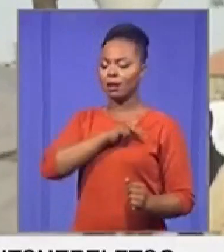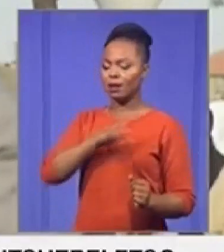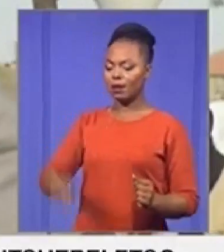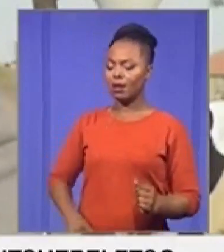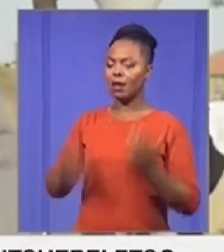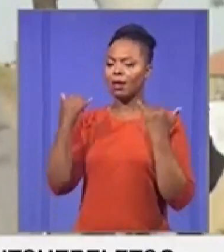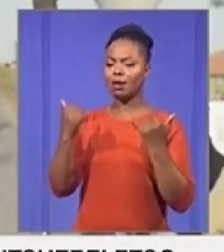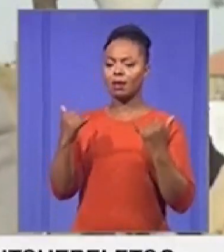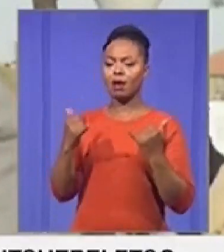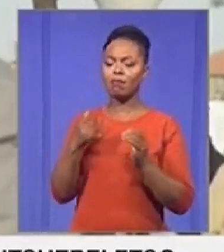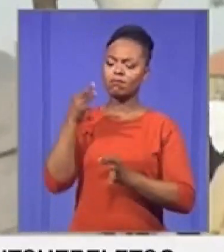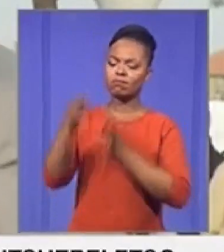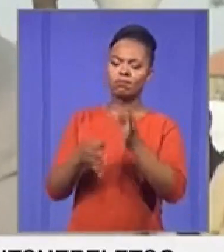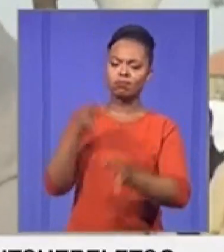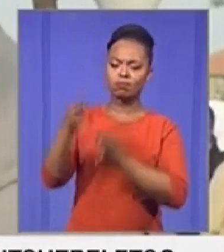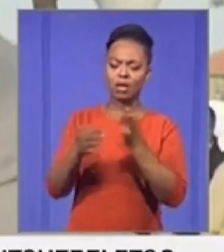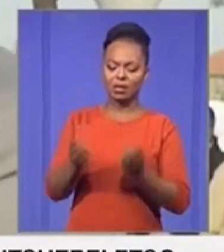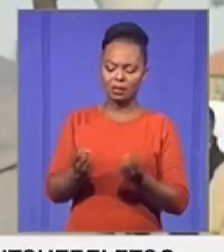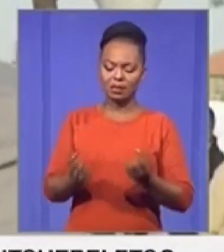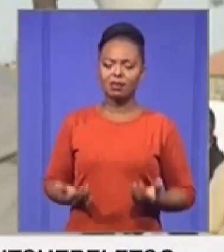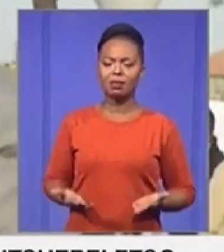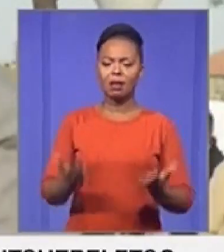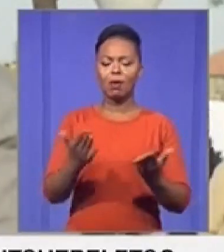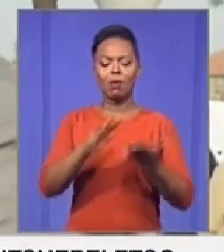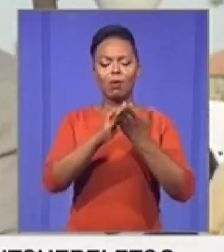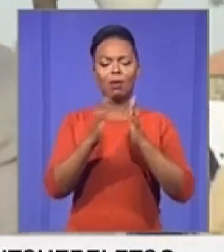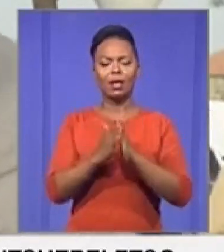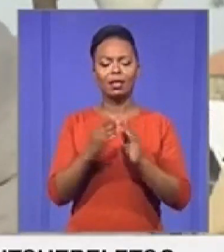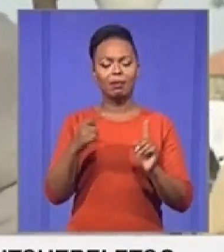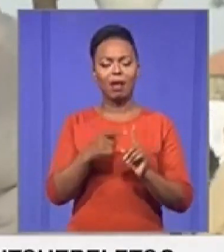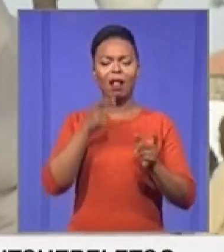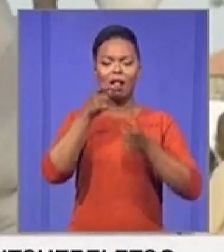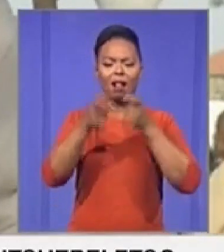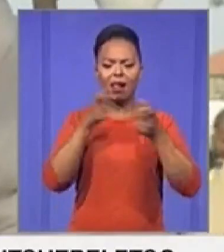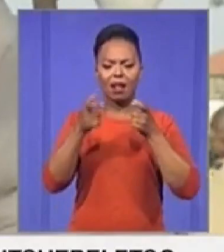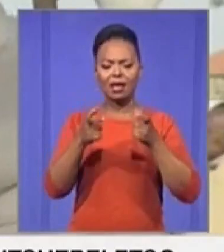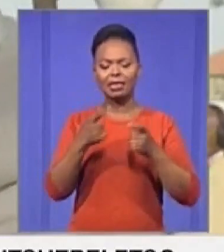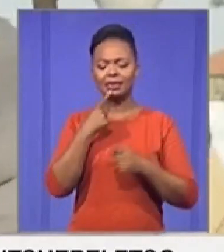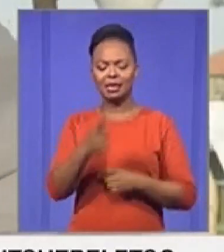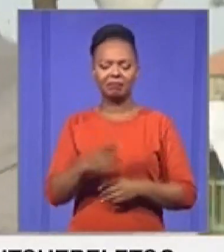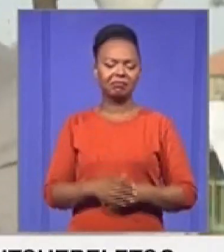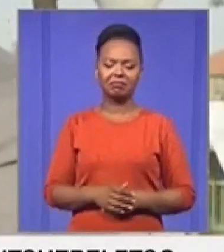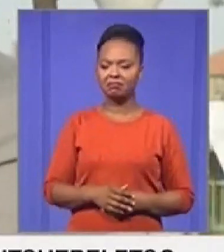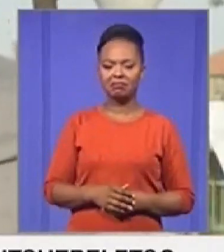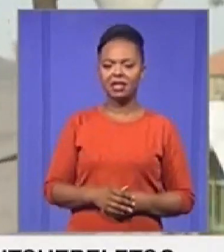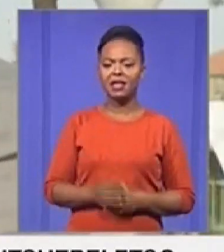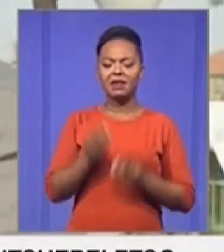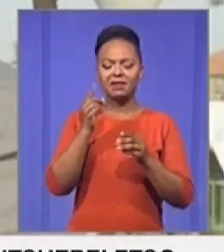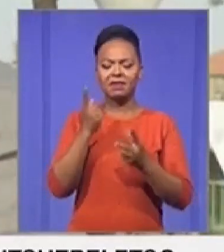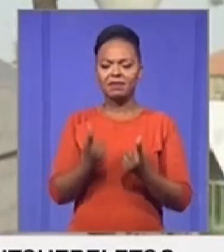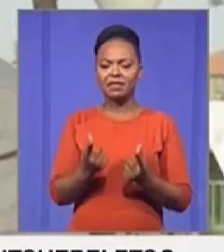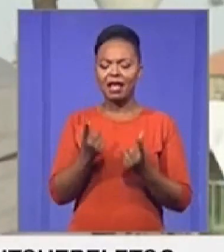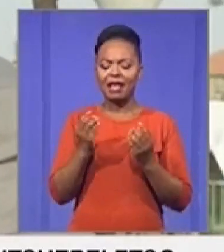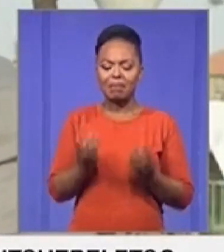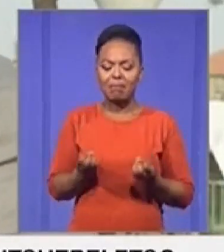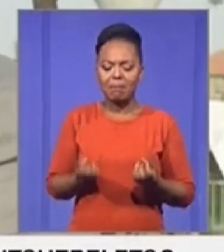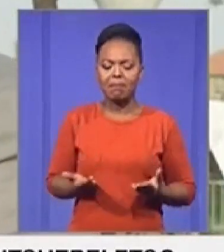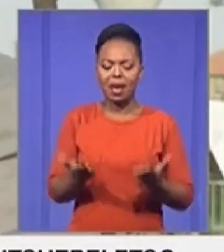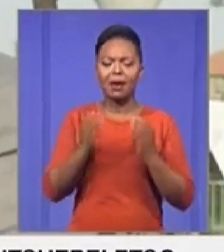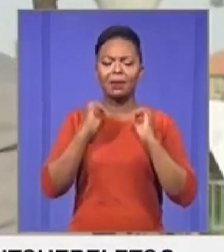ka tsona dintlha tseo tsa service delivery ba ahi ba hlalositse hore ba bona e kare ha ho etswe letho ka diphephetso tsa bona